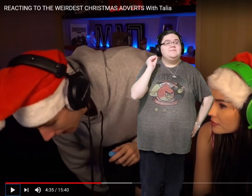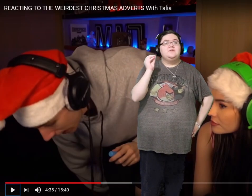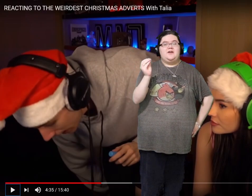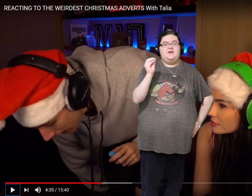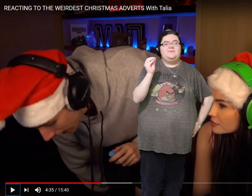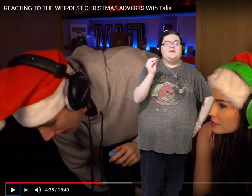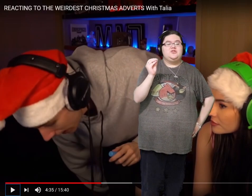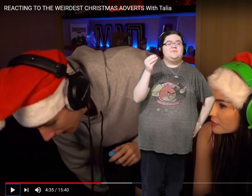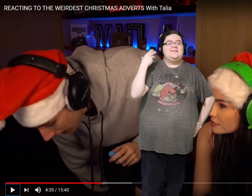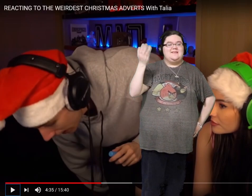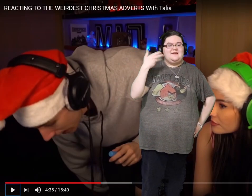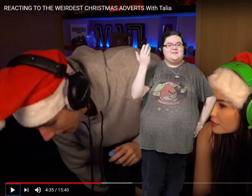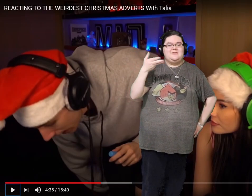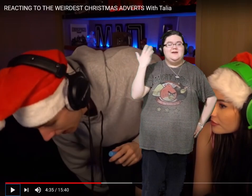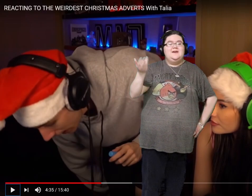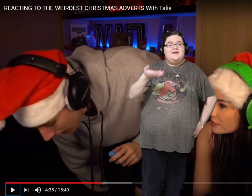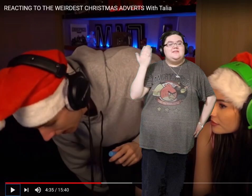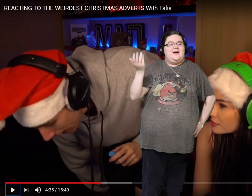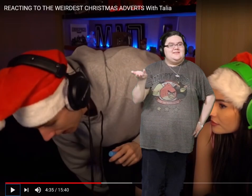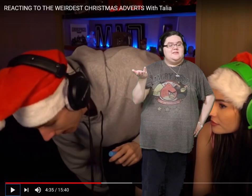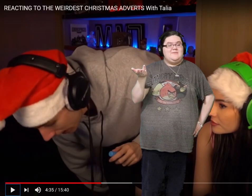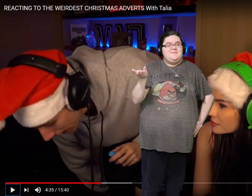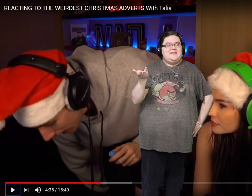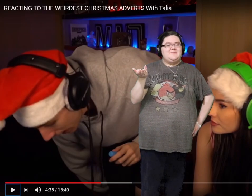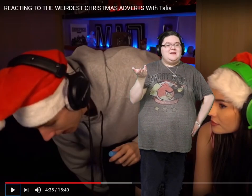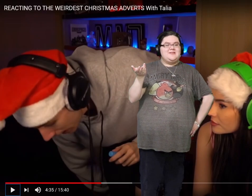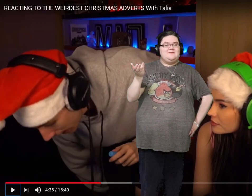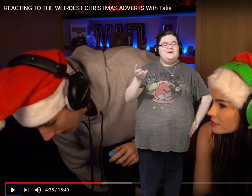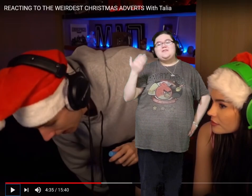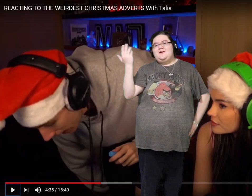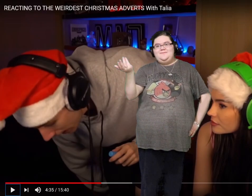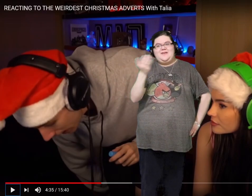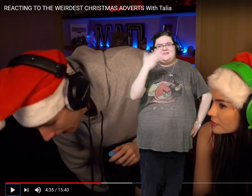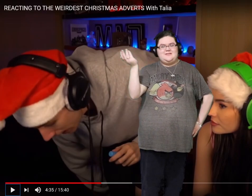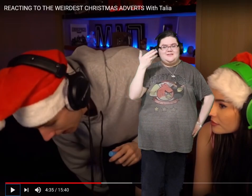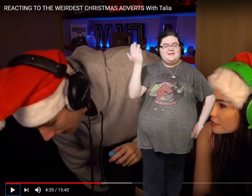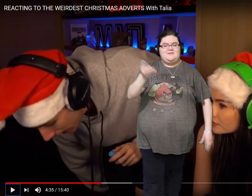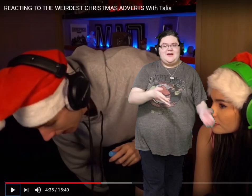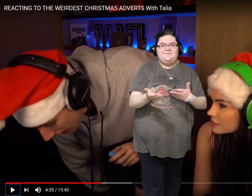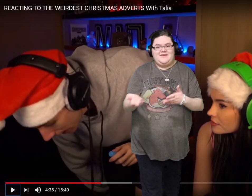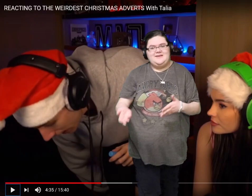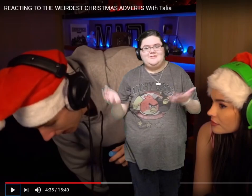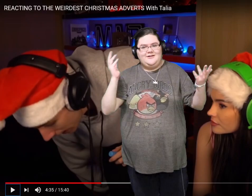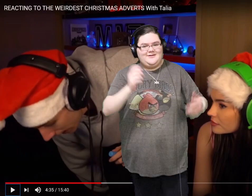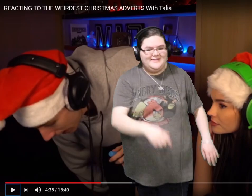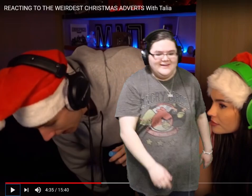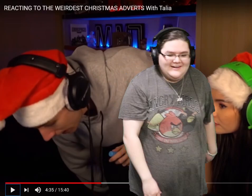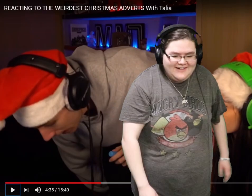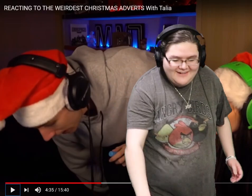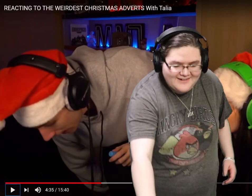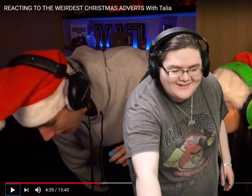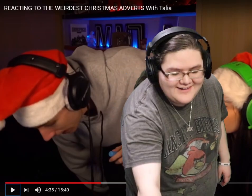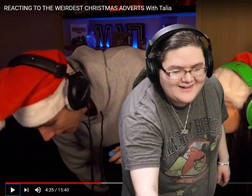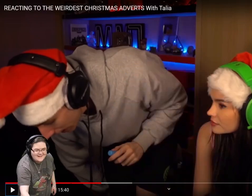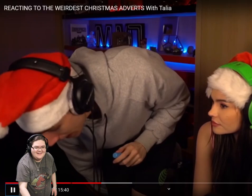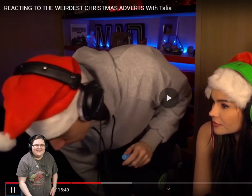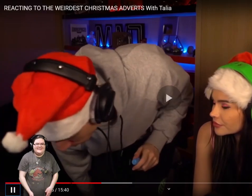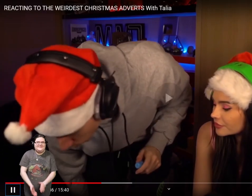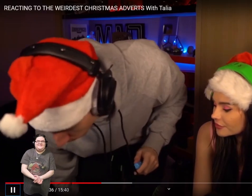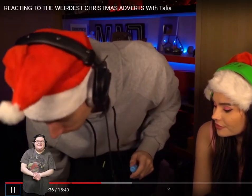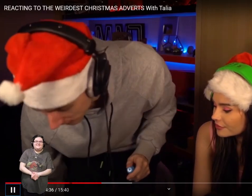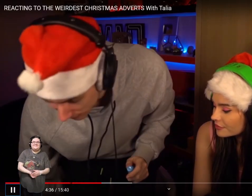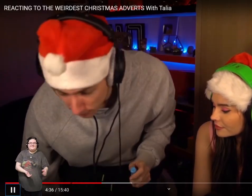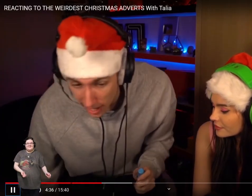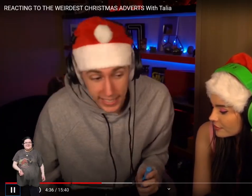think. I'm not 100% sure, but I think that's there might be a lemony scent one, so that's the one that I'm thinking, so.